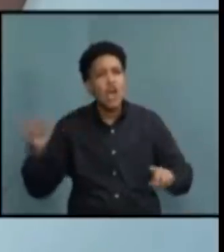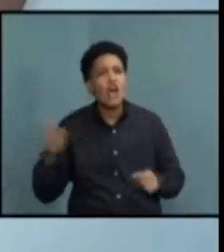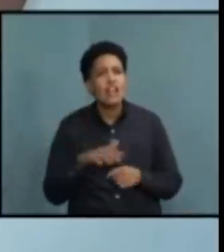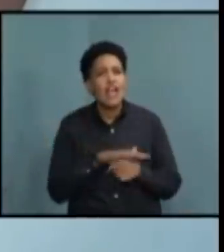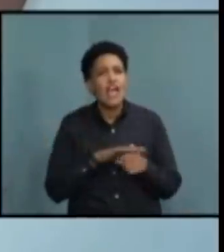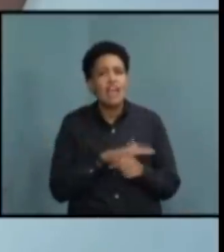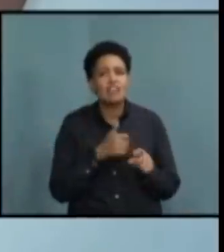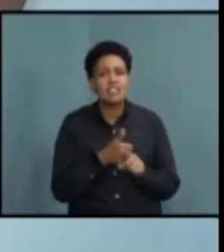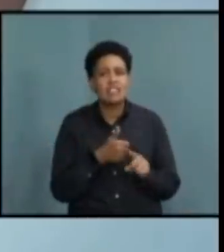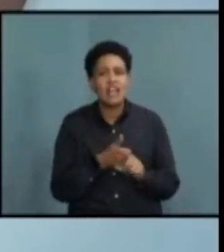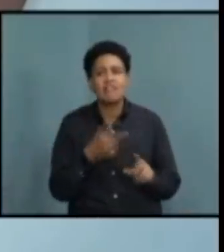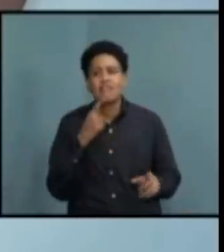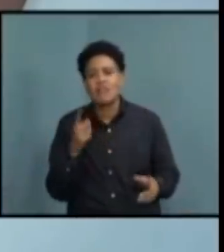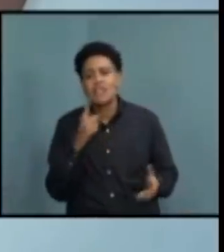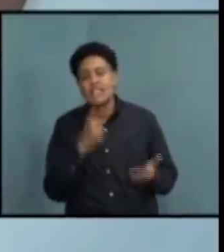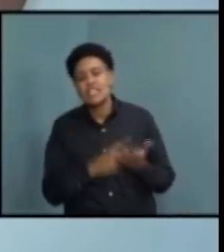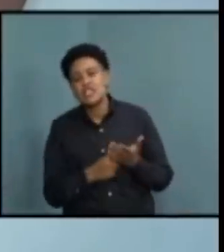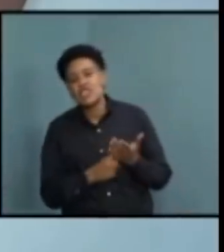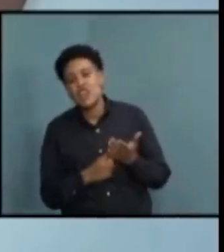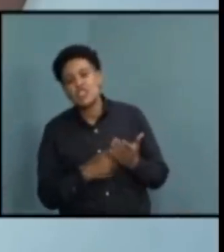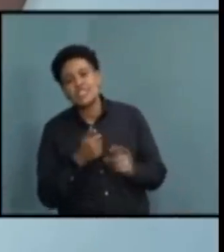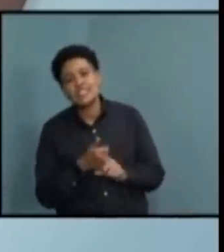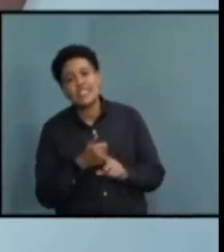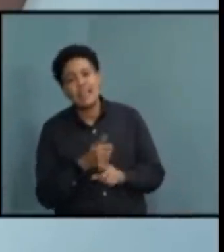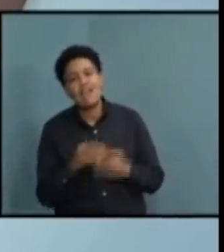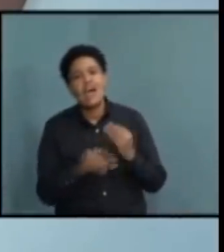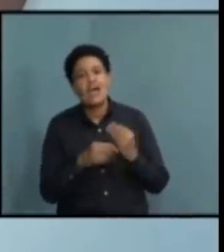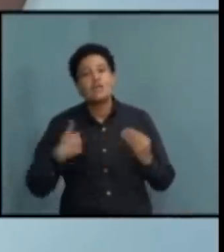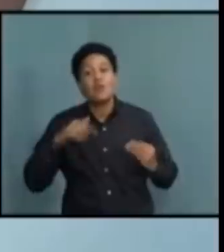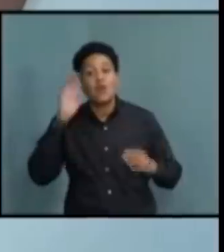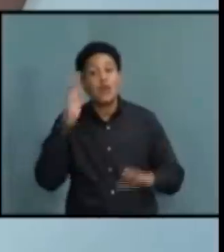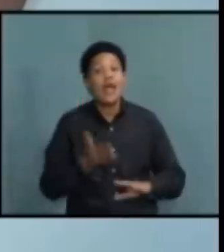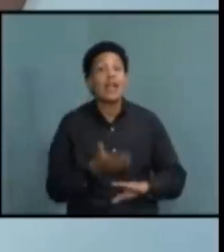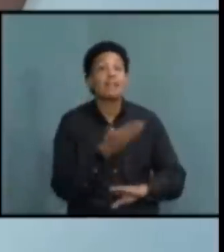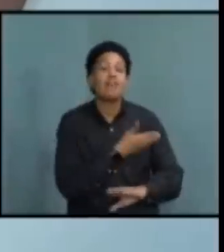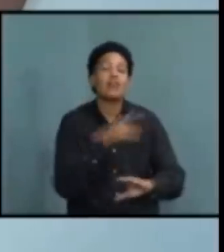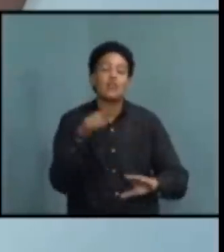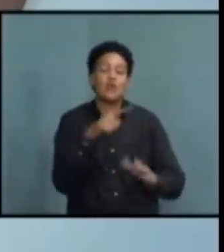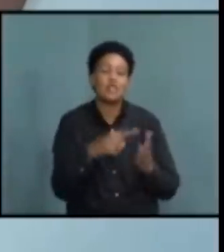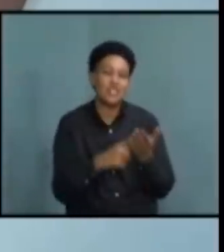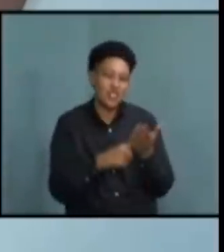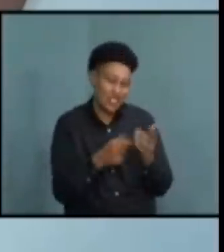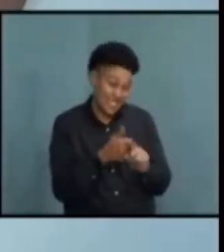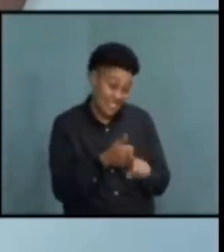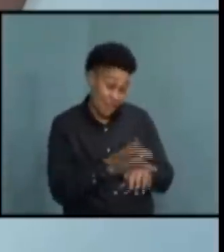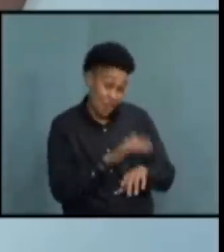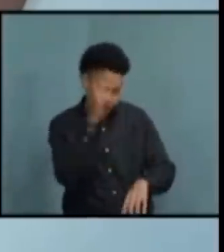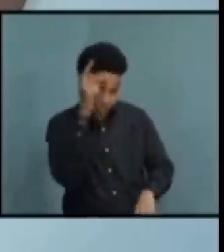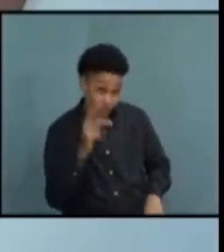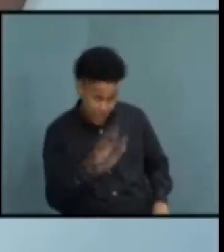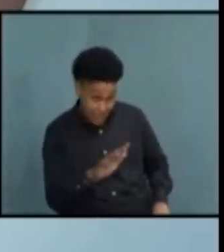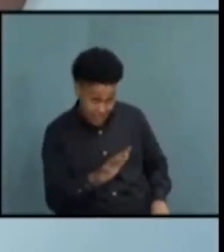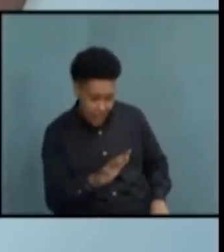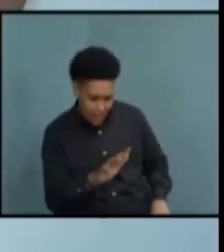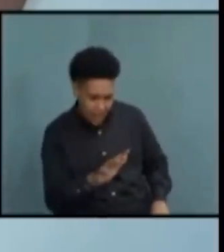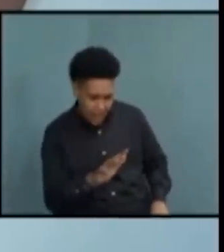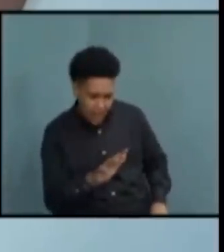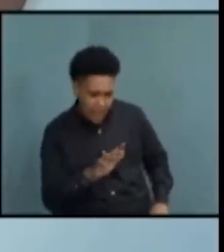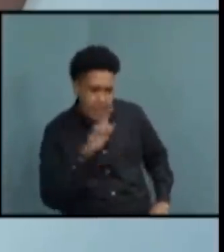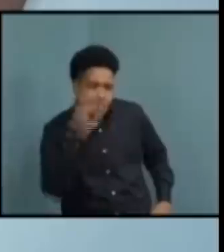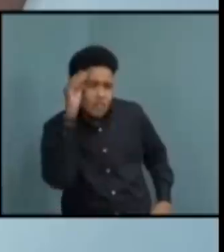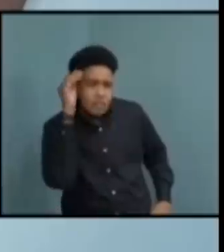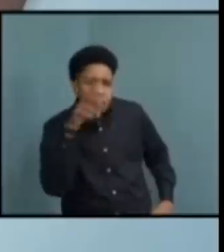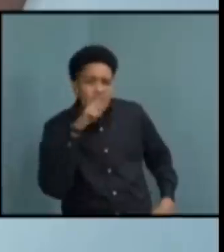area that we have been discussing that we will advance those discussions on Thursday is